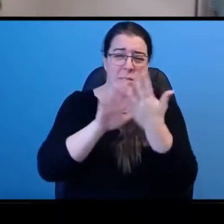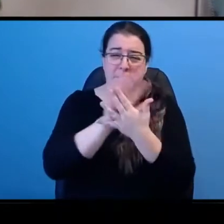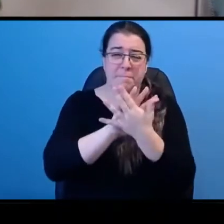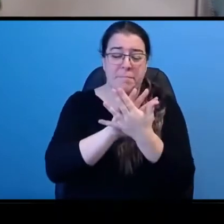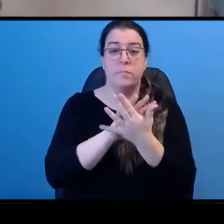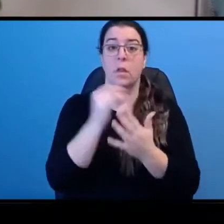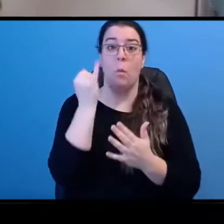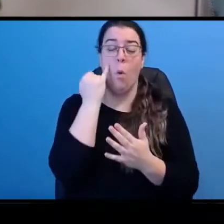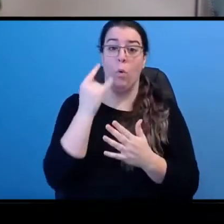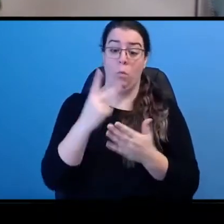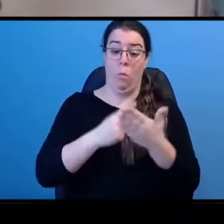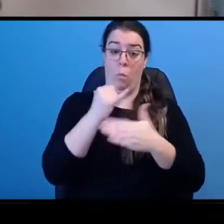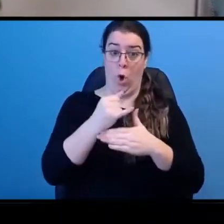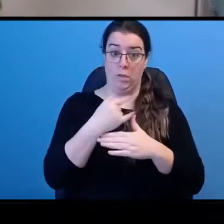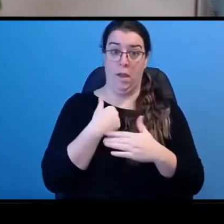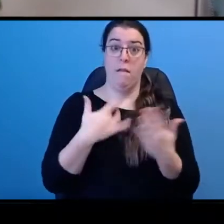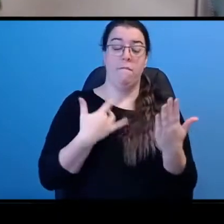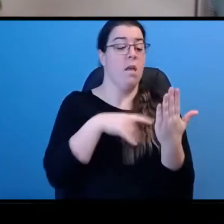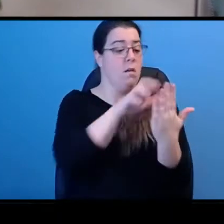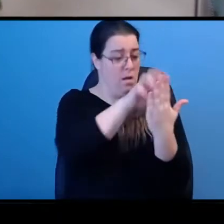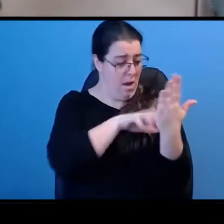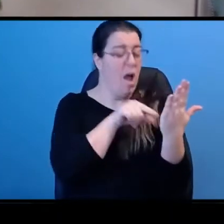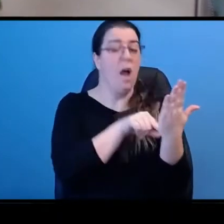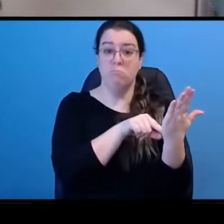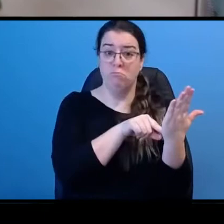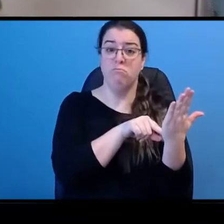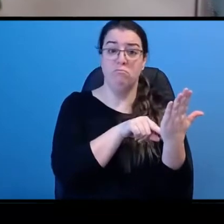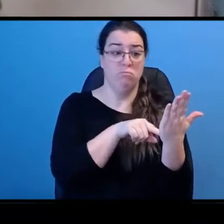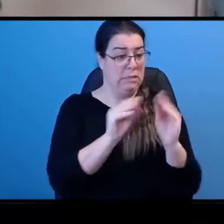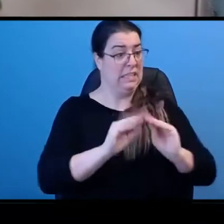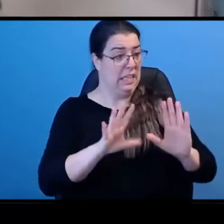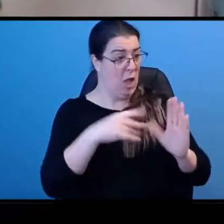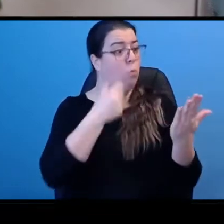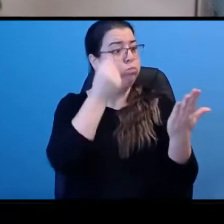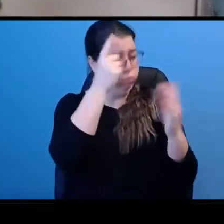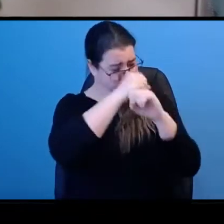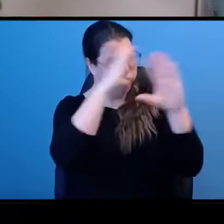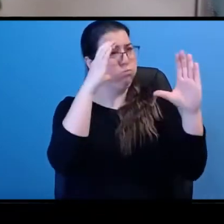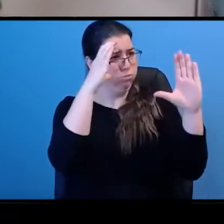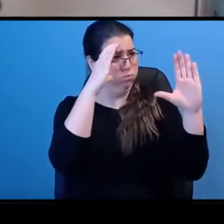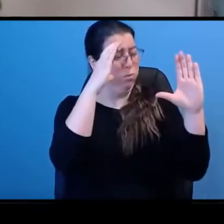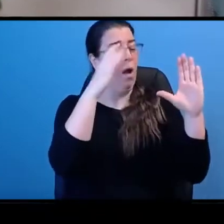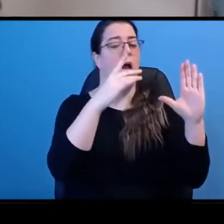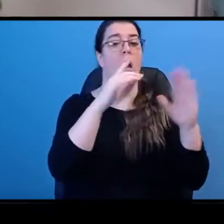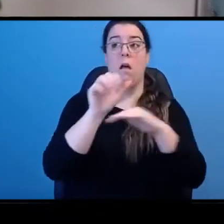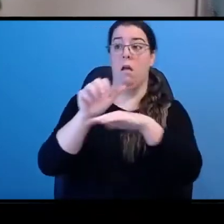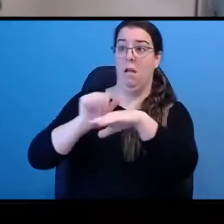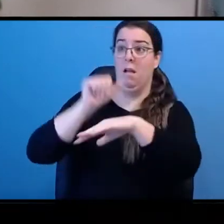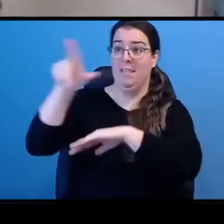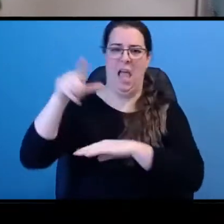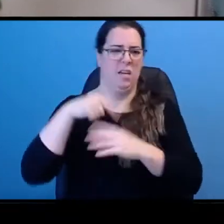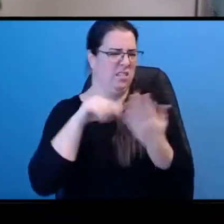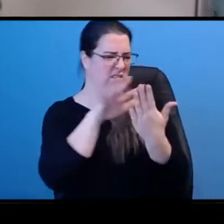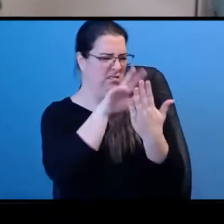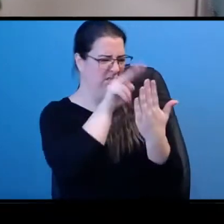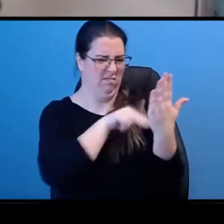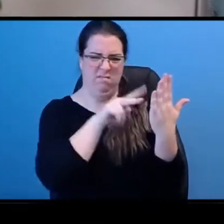project, you're probably not going to be successful in getting the funding that you're looking for. So knowing that can be really